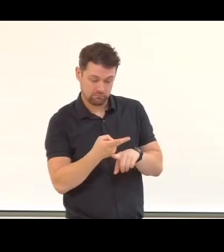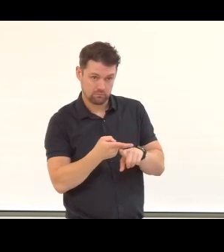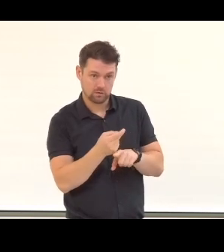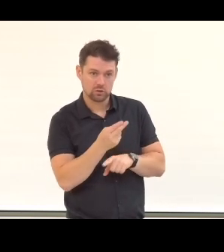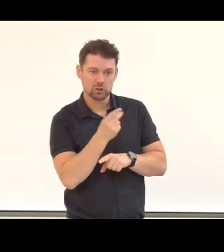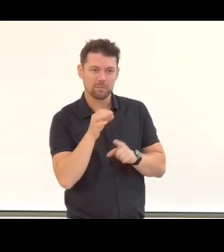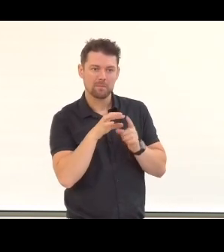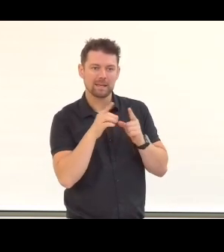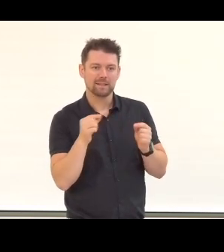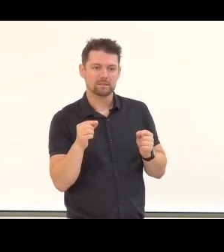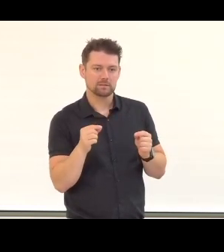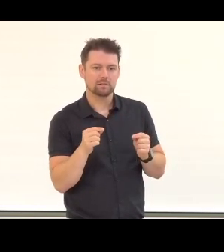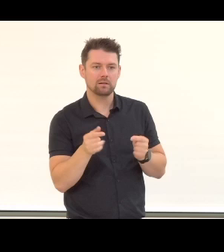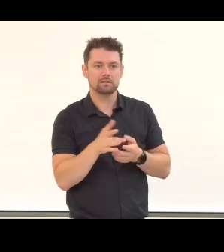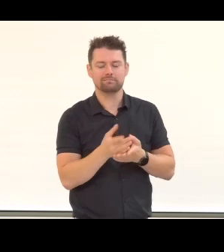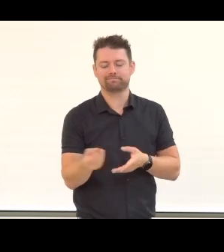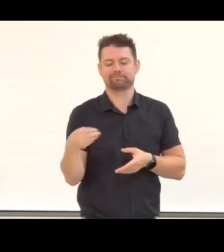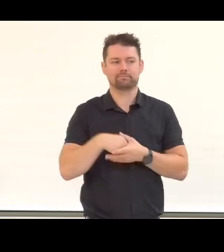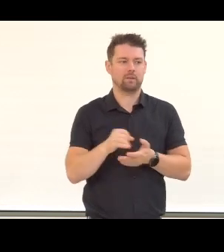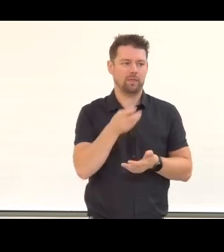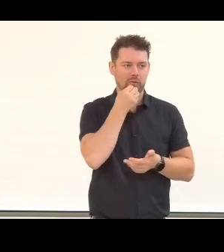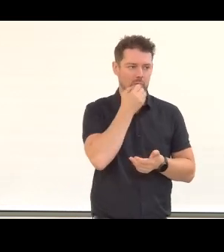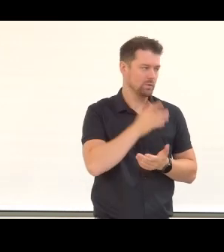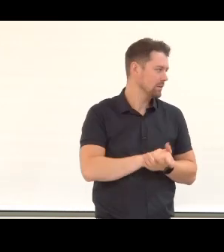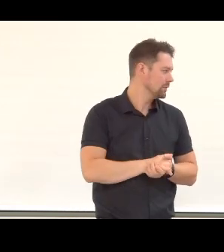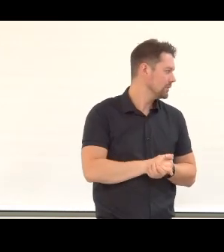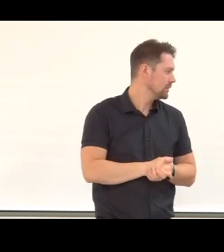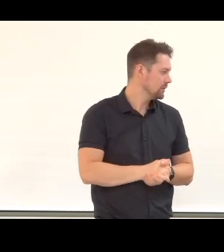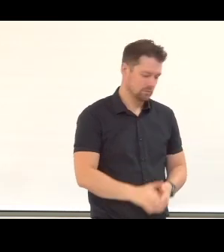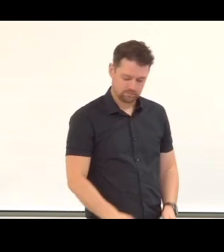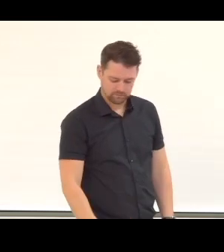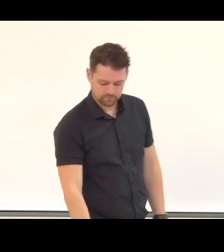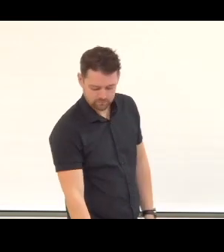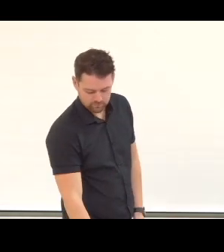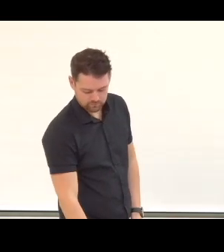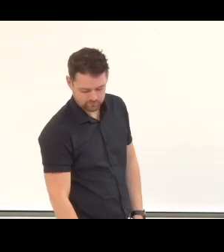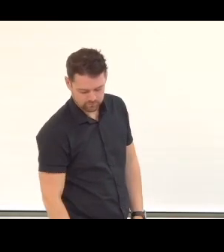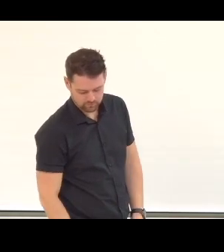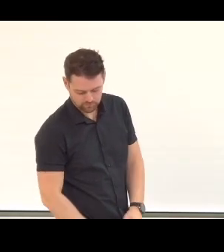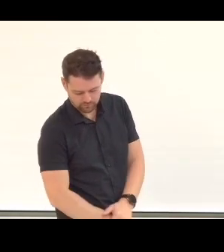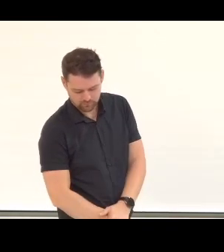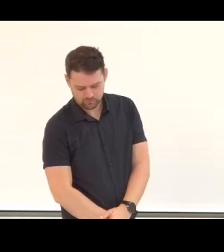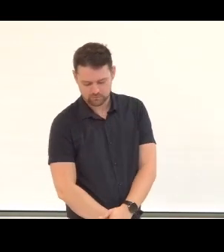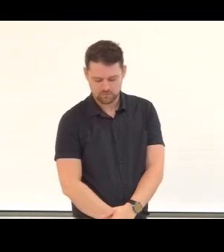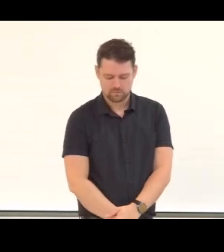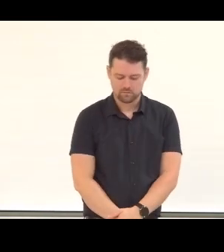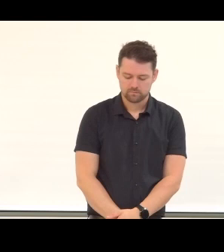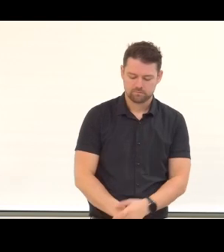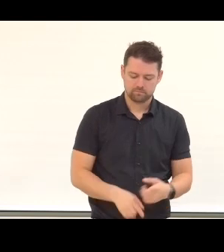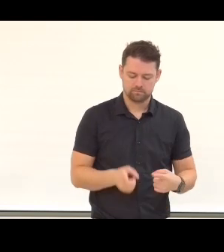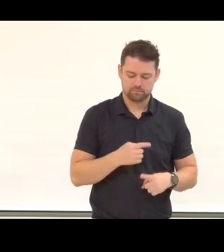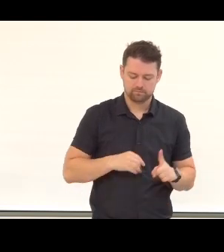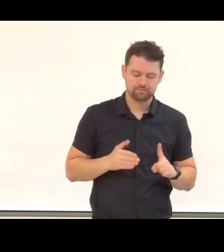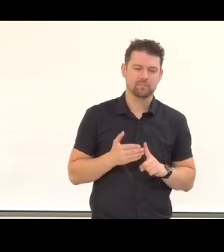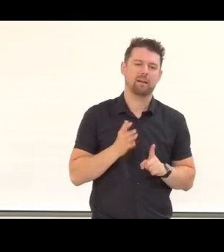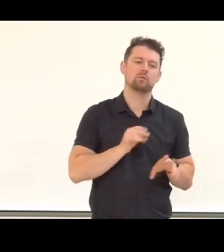microgreens and spice up their food a little bit. Sorry, jumped ahead to the... Yeah, that's fine. Our analog astronauts have also a